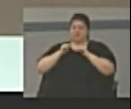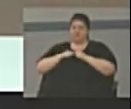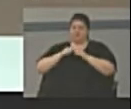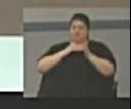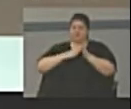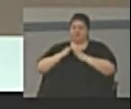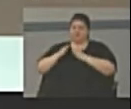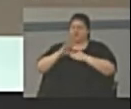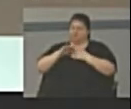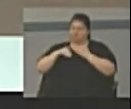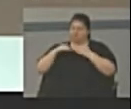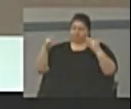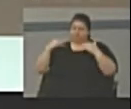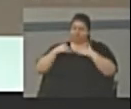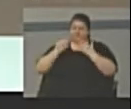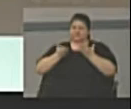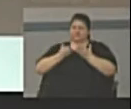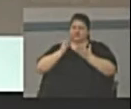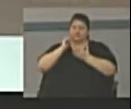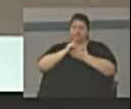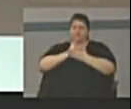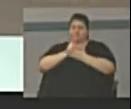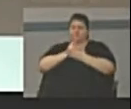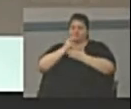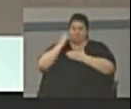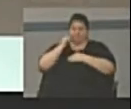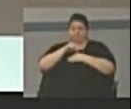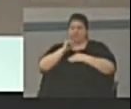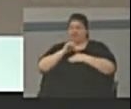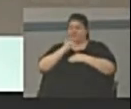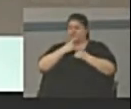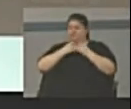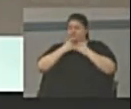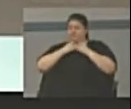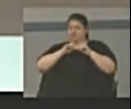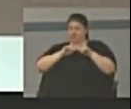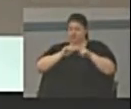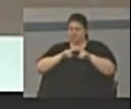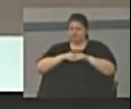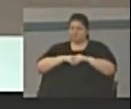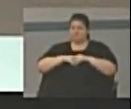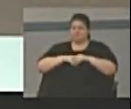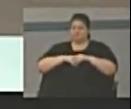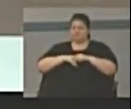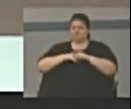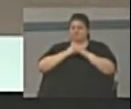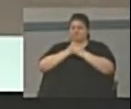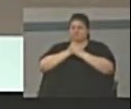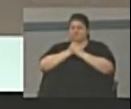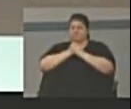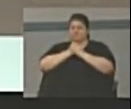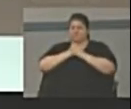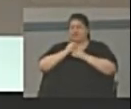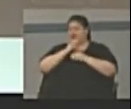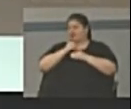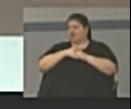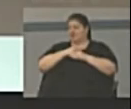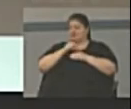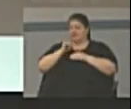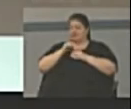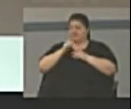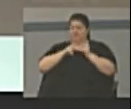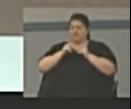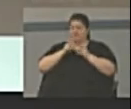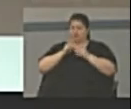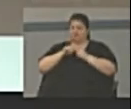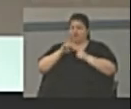Driscoll are all here as resources for you if you have questions. And certainly I'm not, if the folks from MDOT want to speak, I'm not